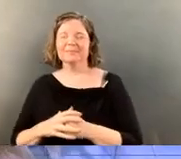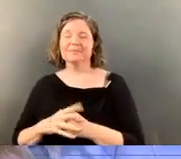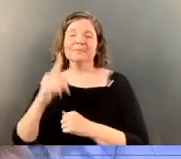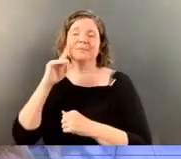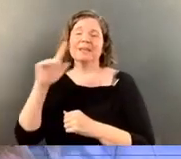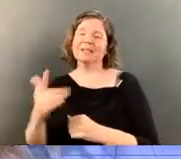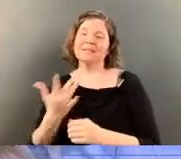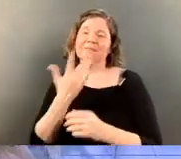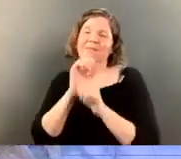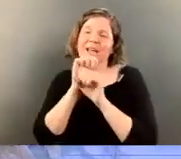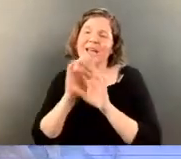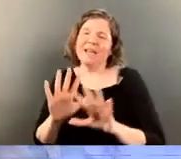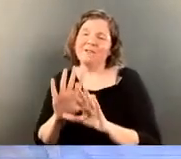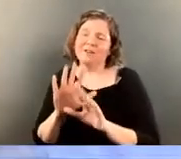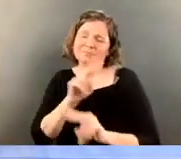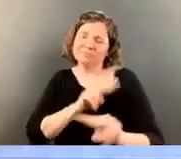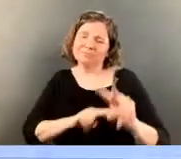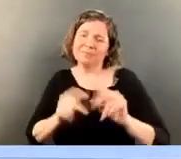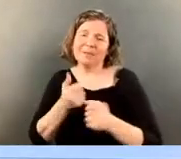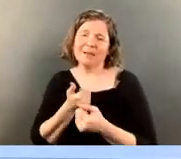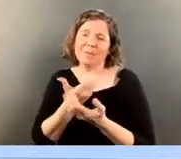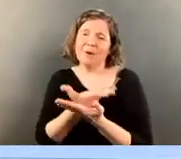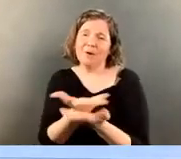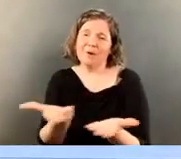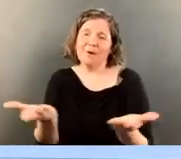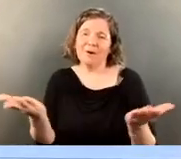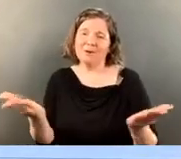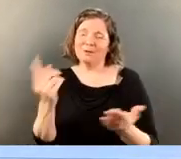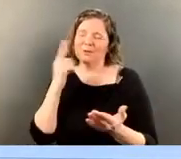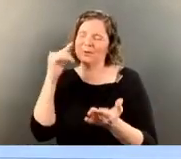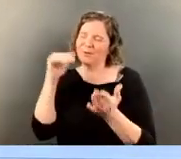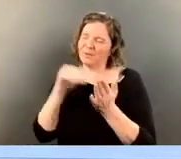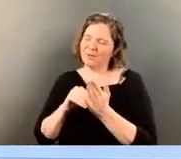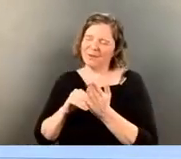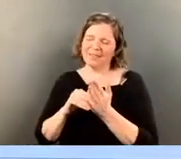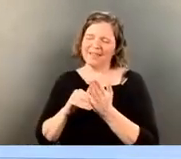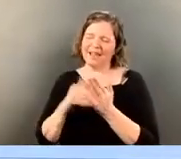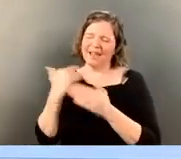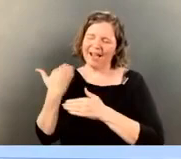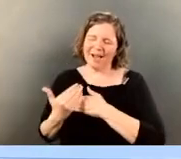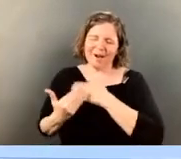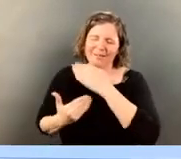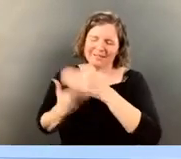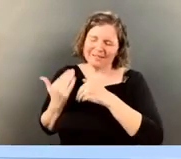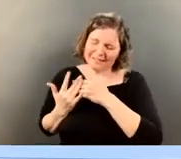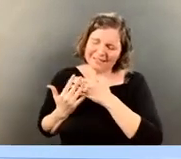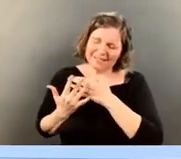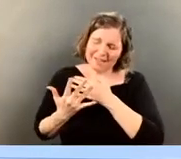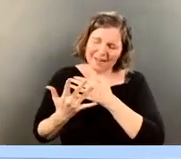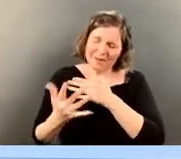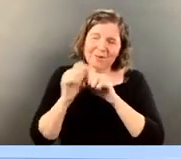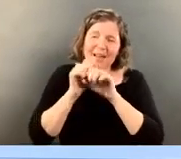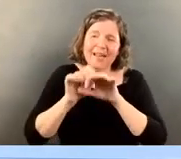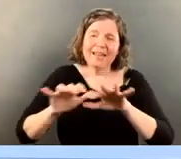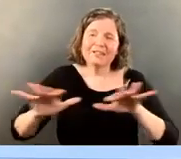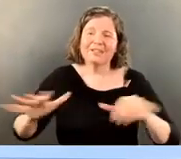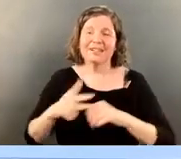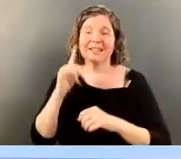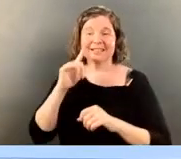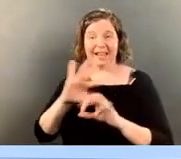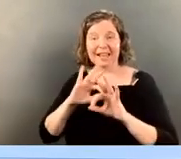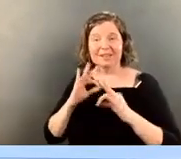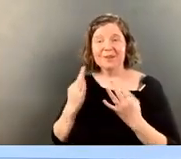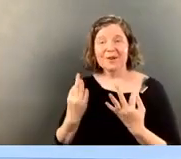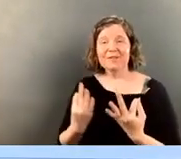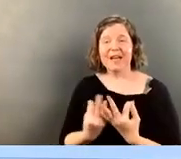children. May his favor be upon you and a thousand